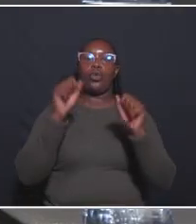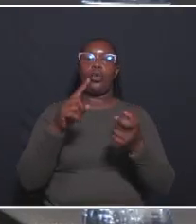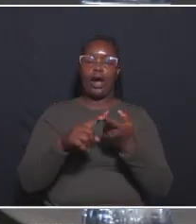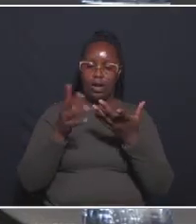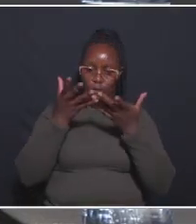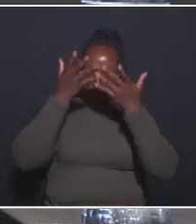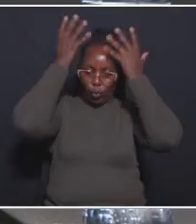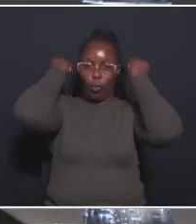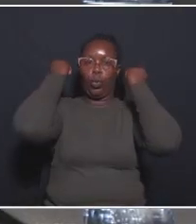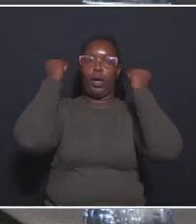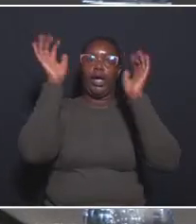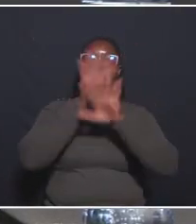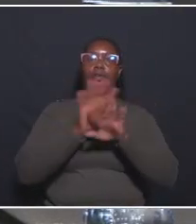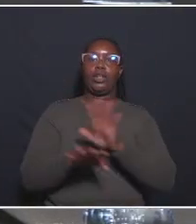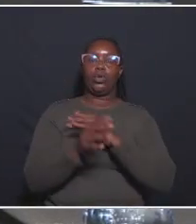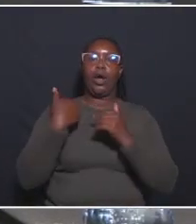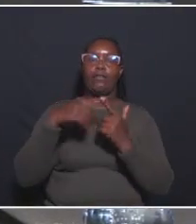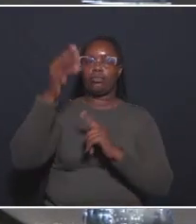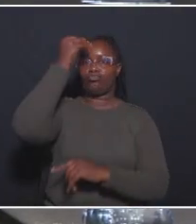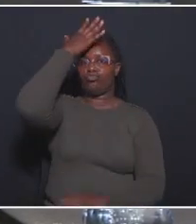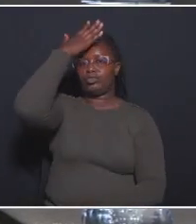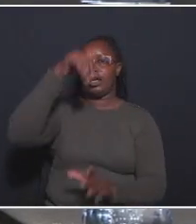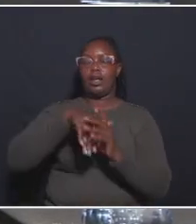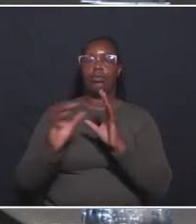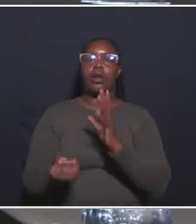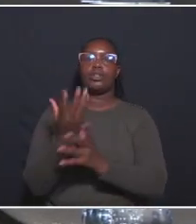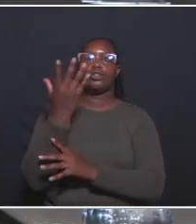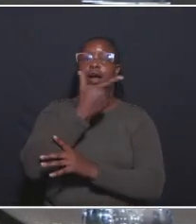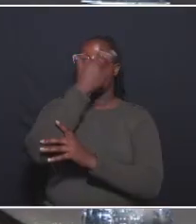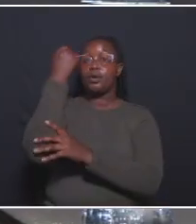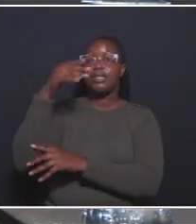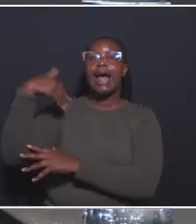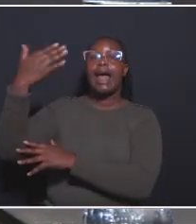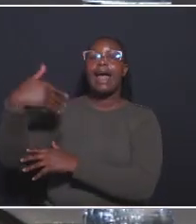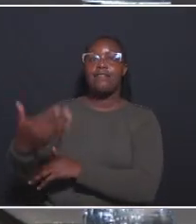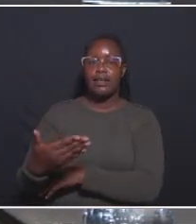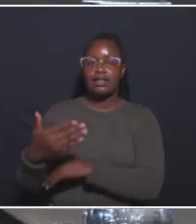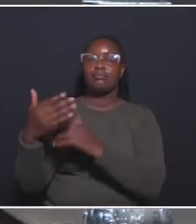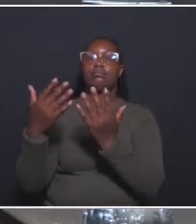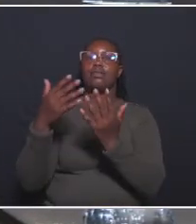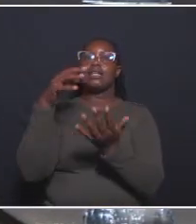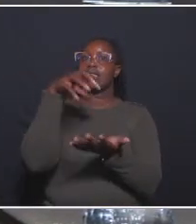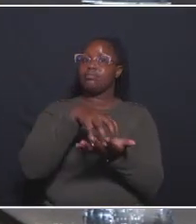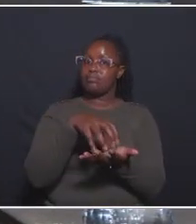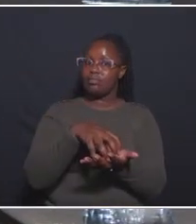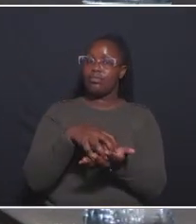in pre-production, because in every stage the story changes, the